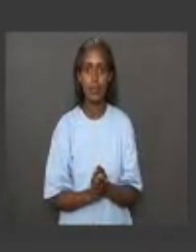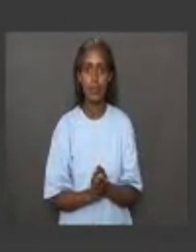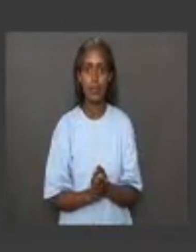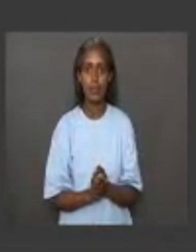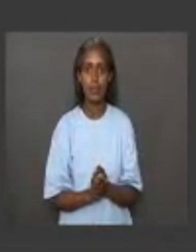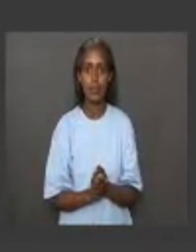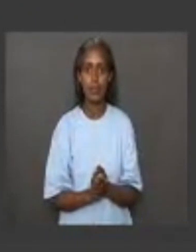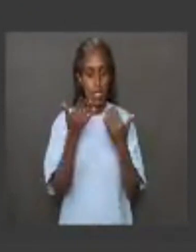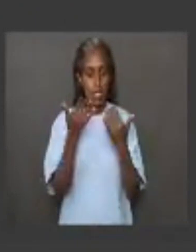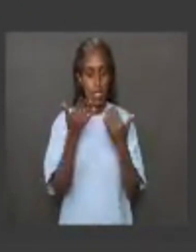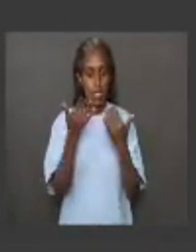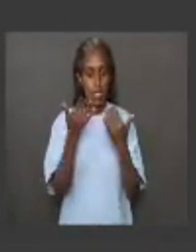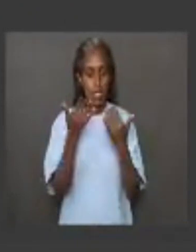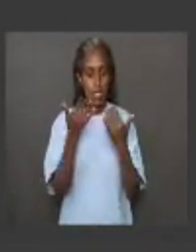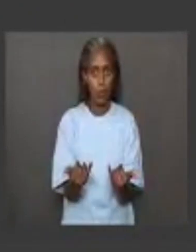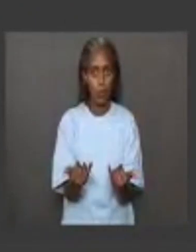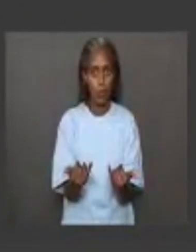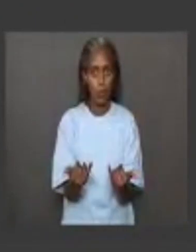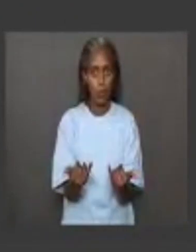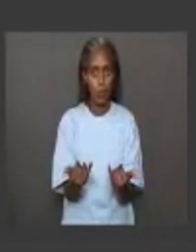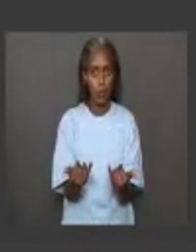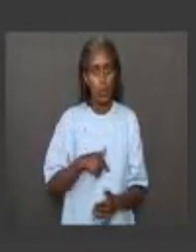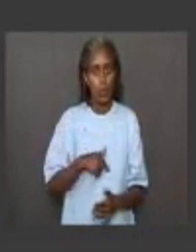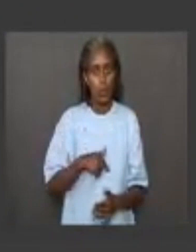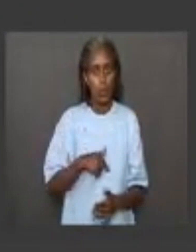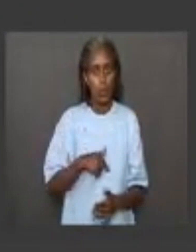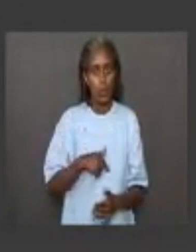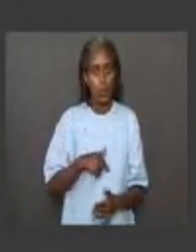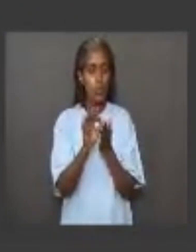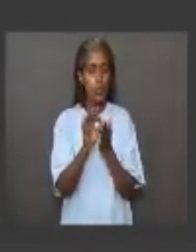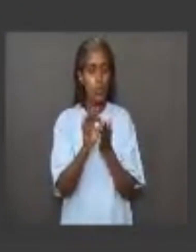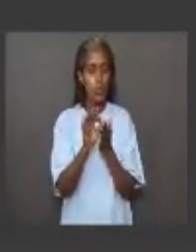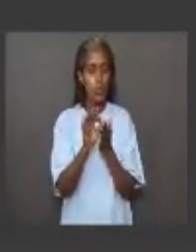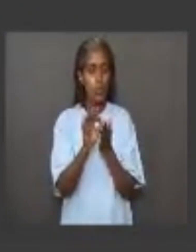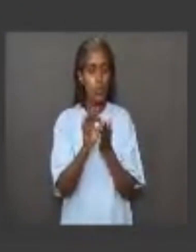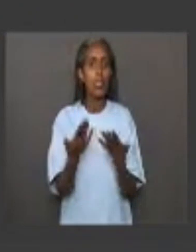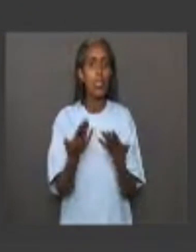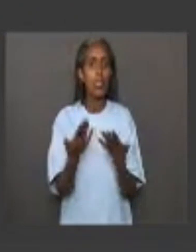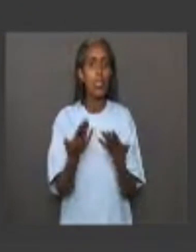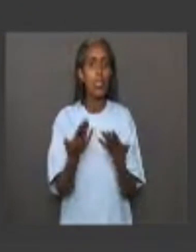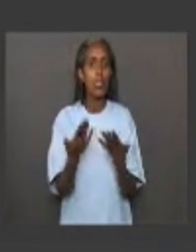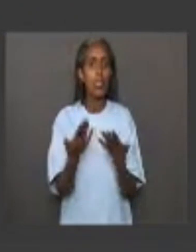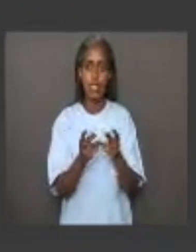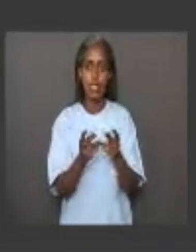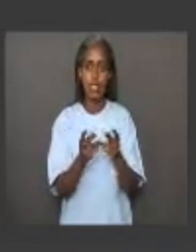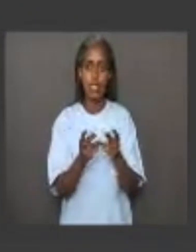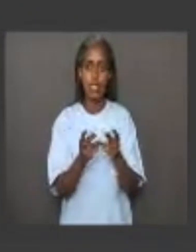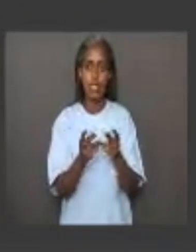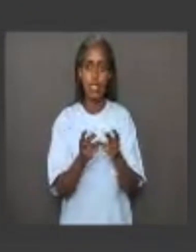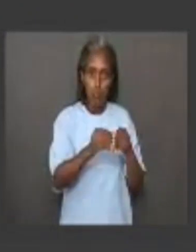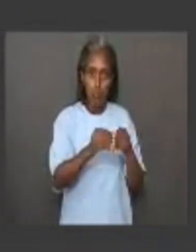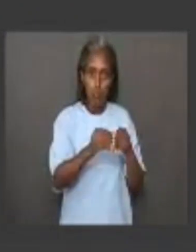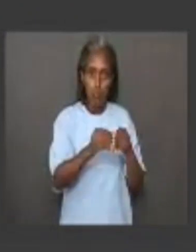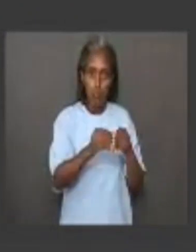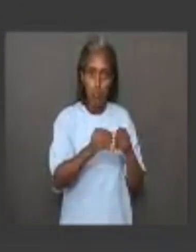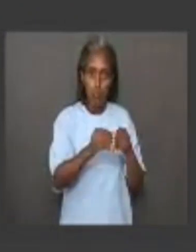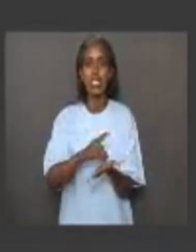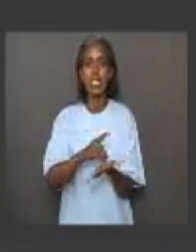Now, we count how many places we moved the decimal point.